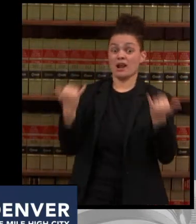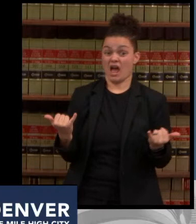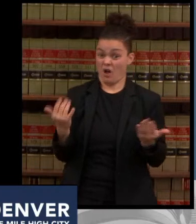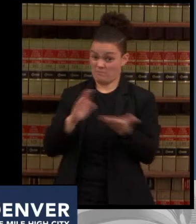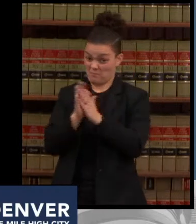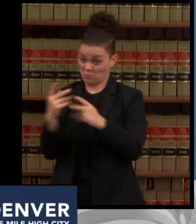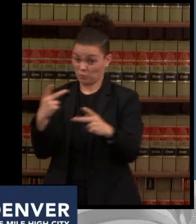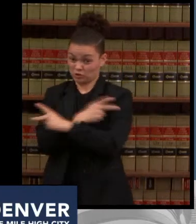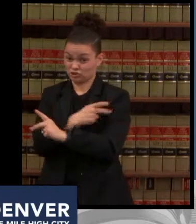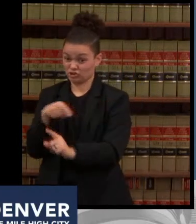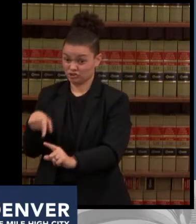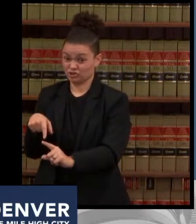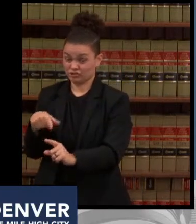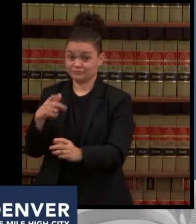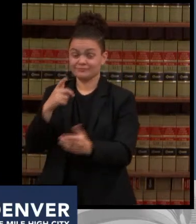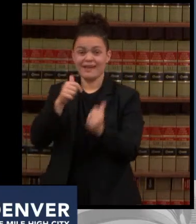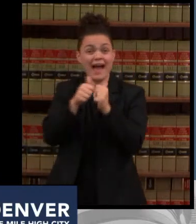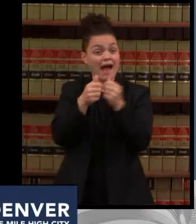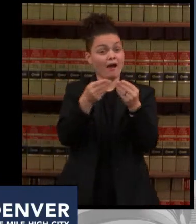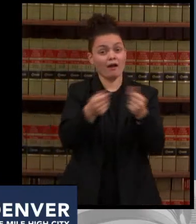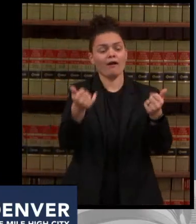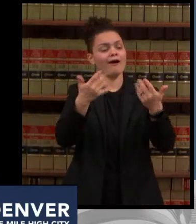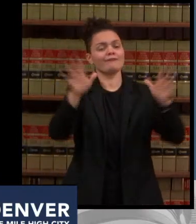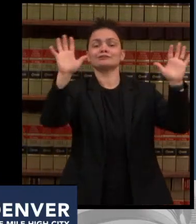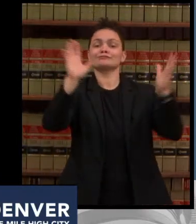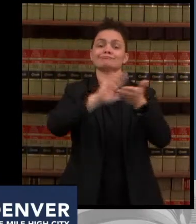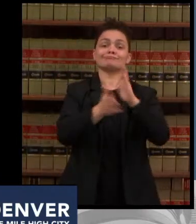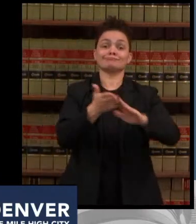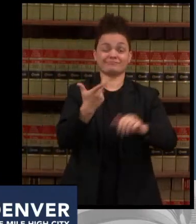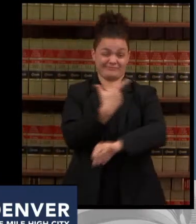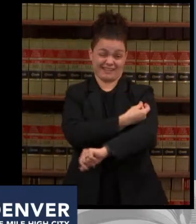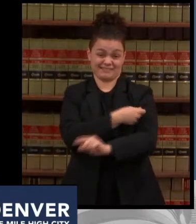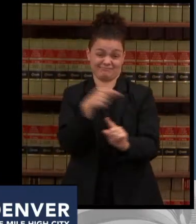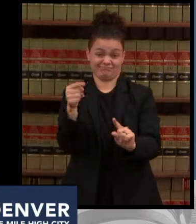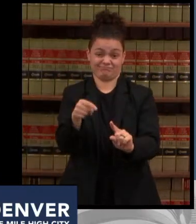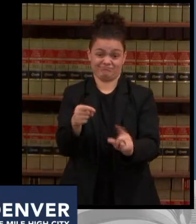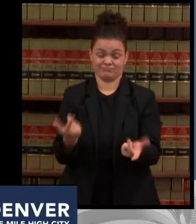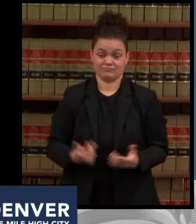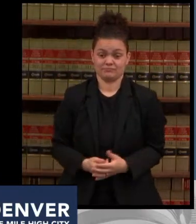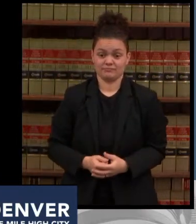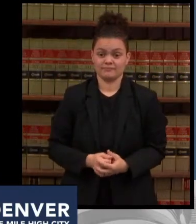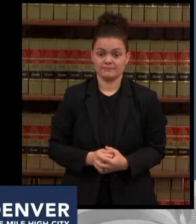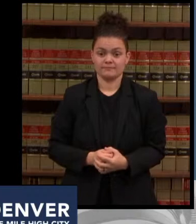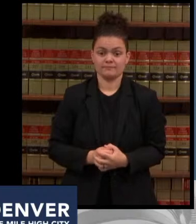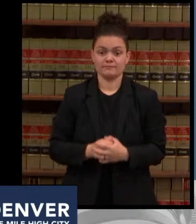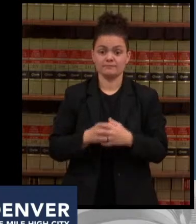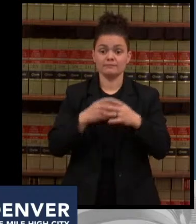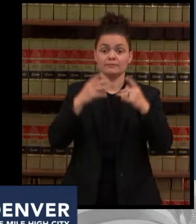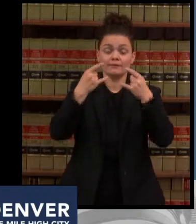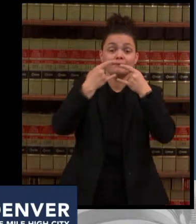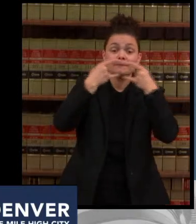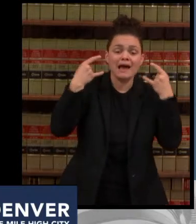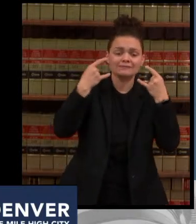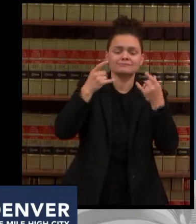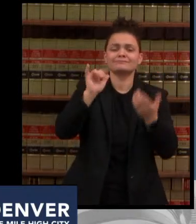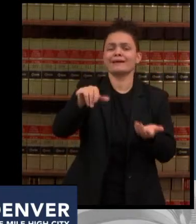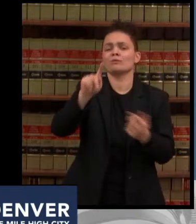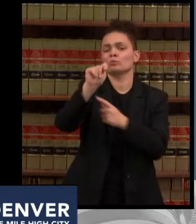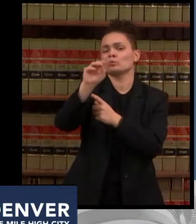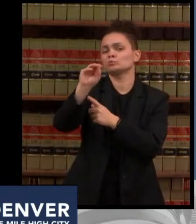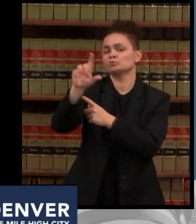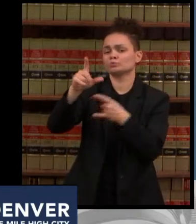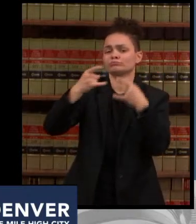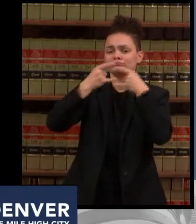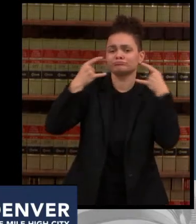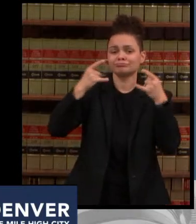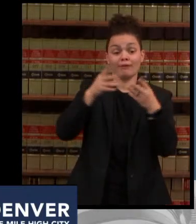vaccinated. Face coverings are only a tool to slow transmission. Vaccine passports are only a tool